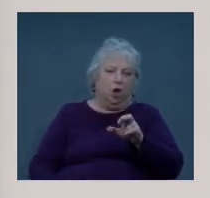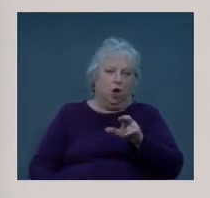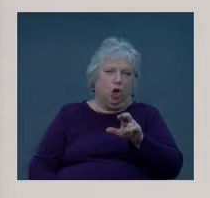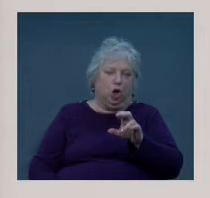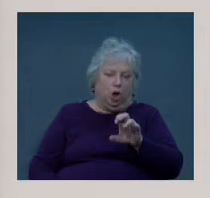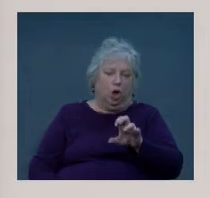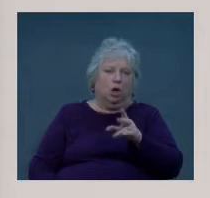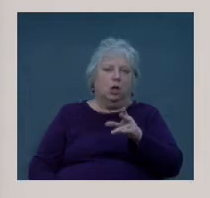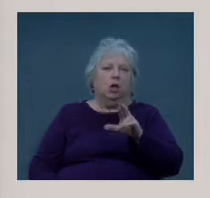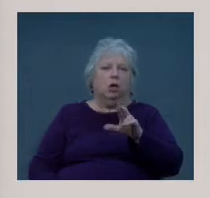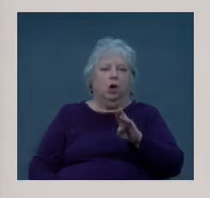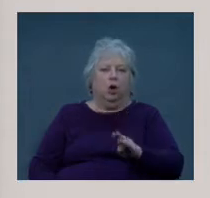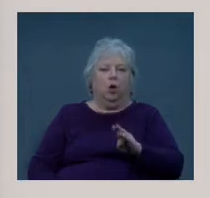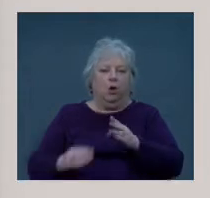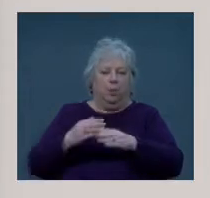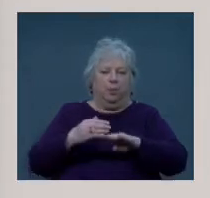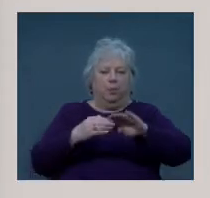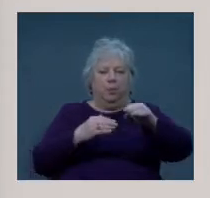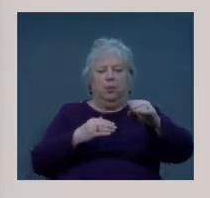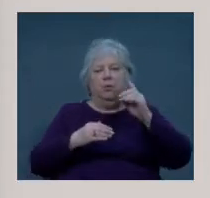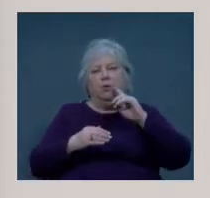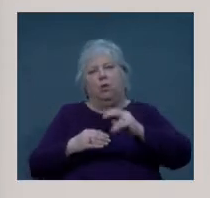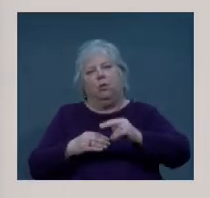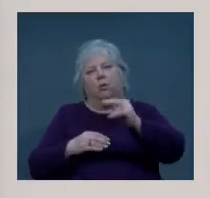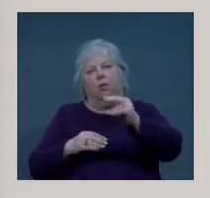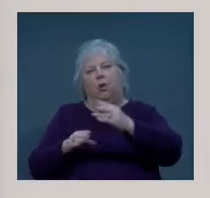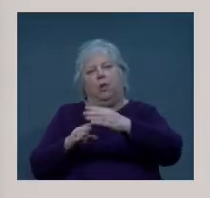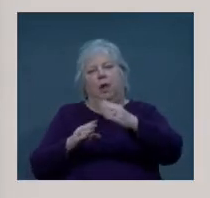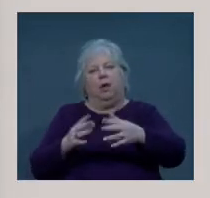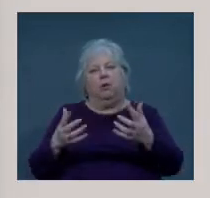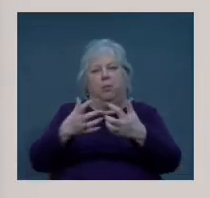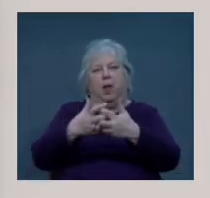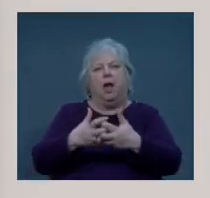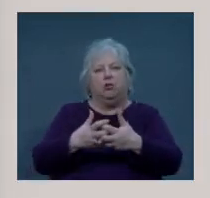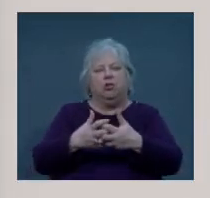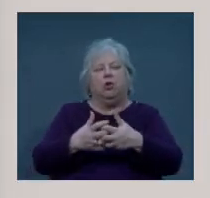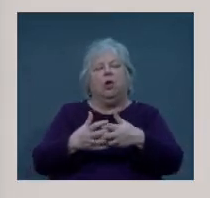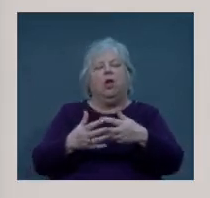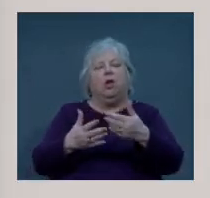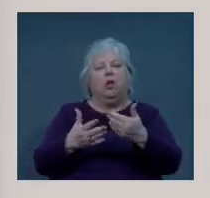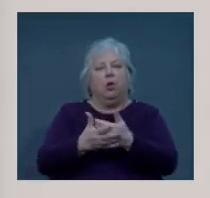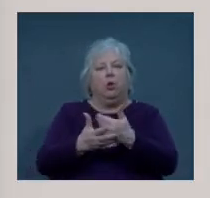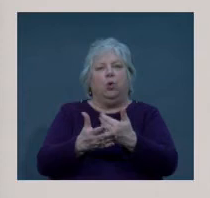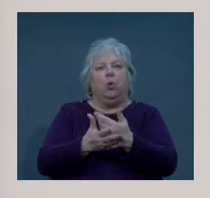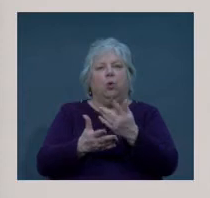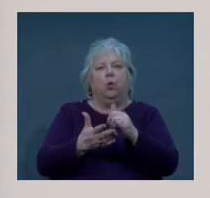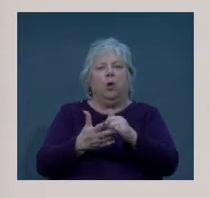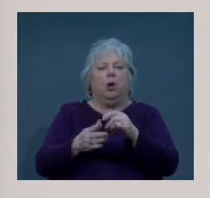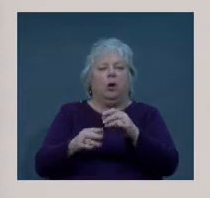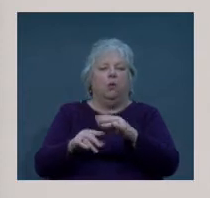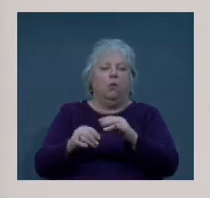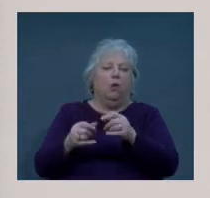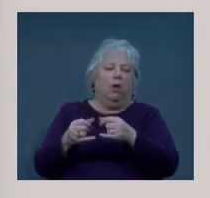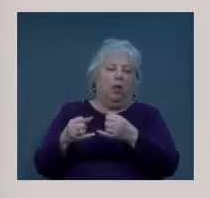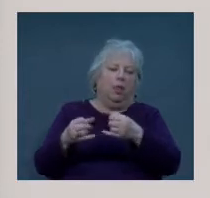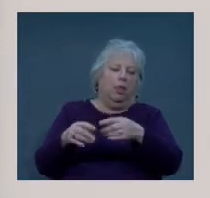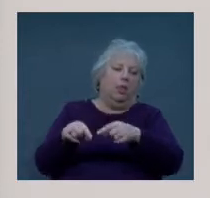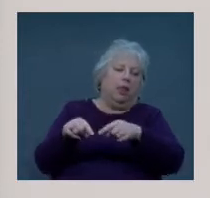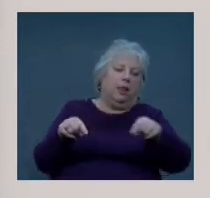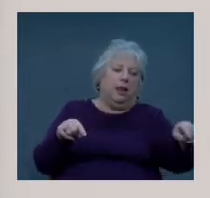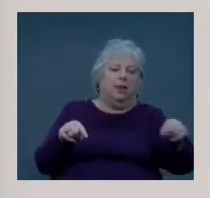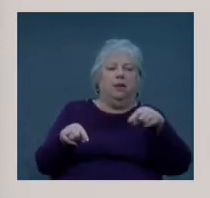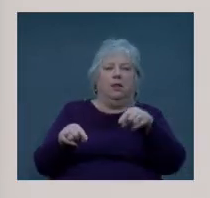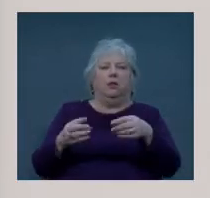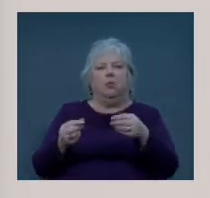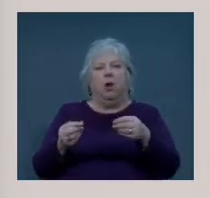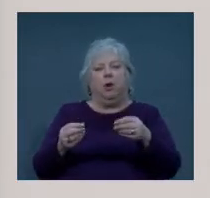property for a new curb to match that curb to be installed the length of this property. There would